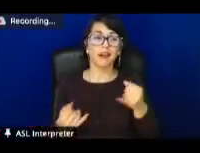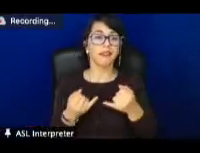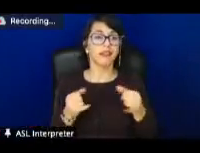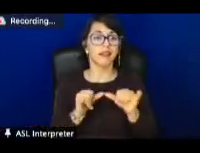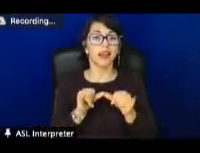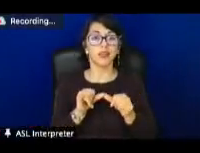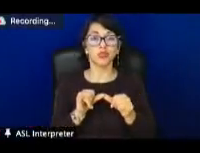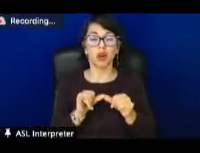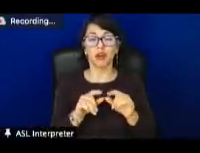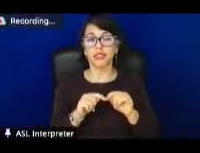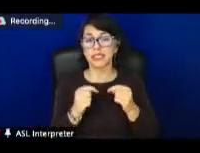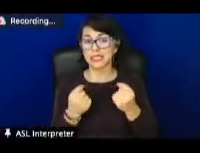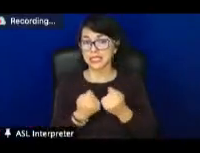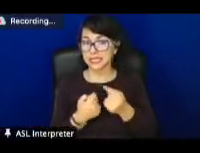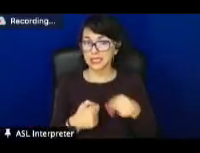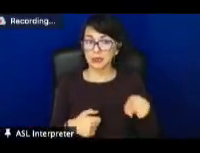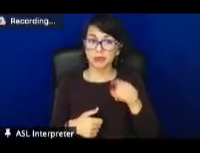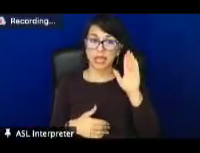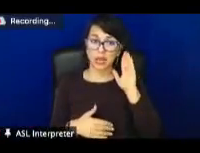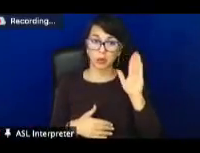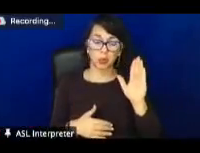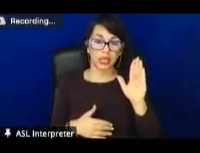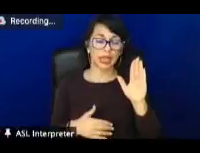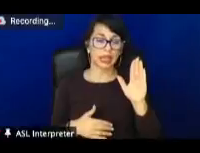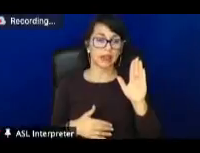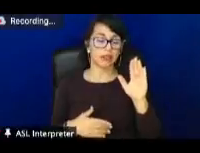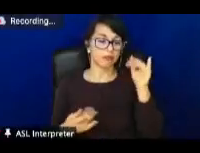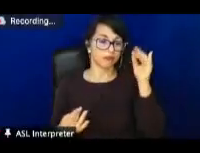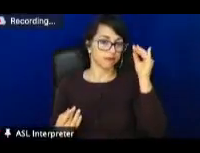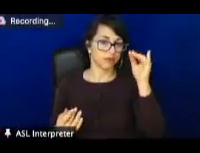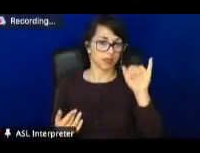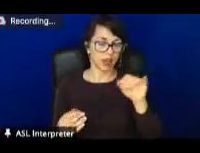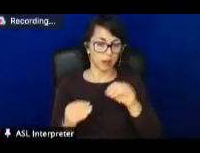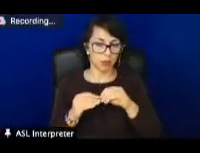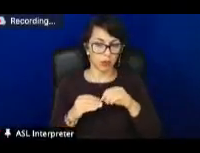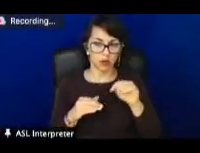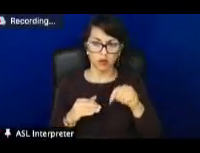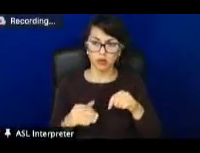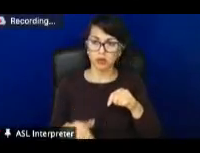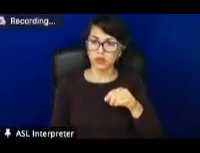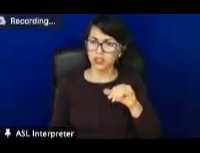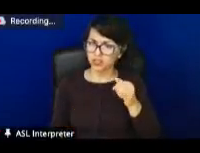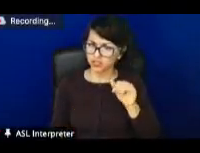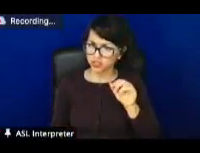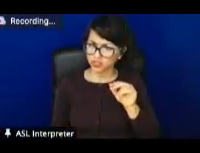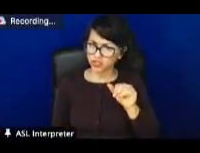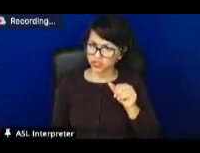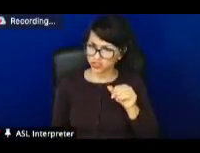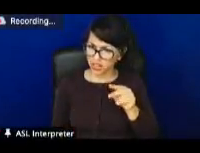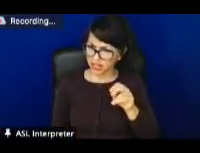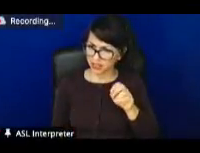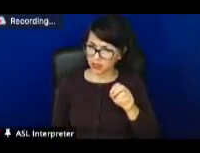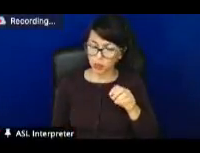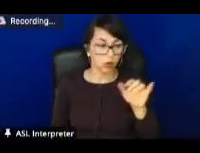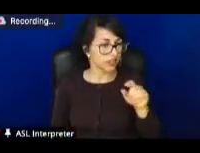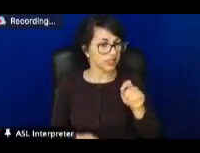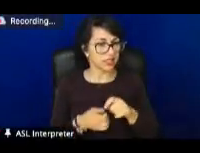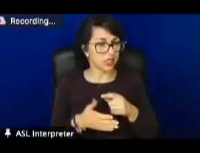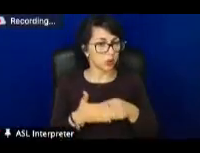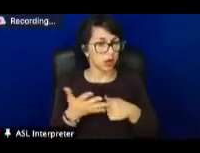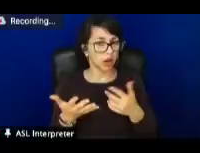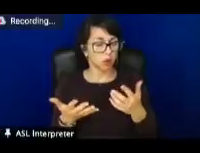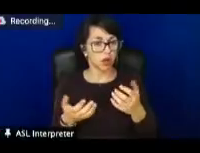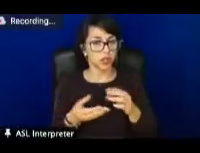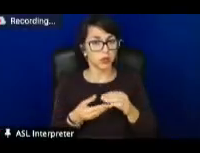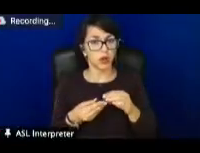going to give that some thought. And go ahead, Jane. Yeah, that's exactly what I was going to say. The line drawers, we do know